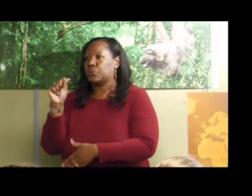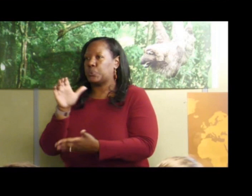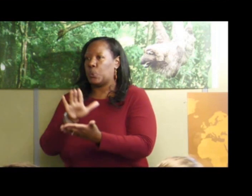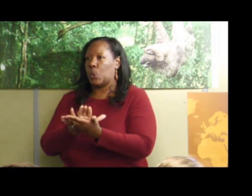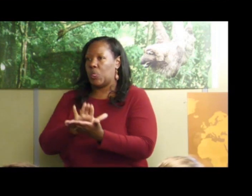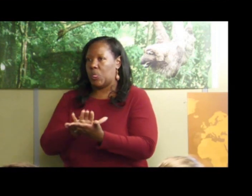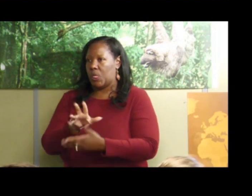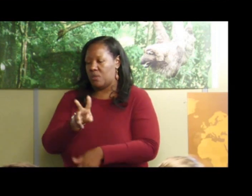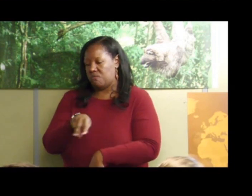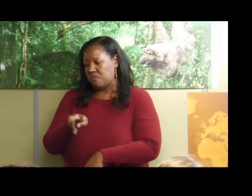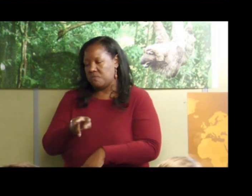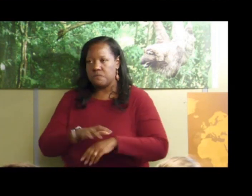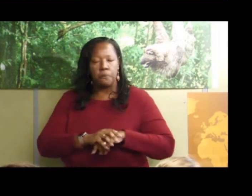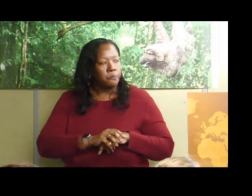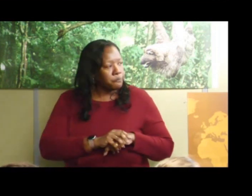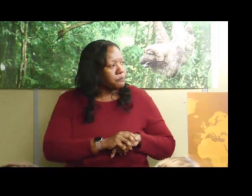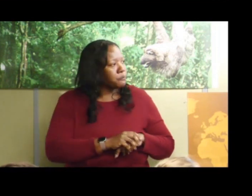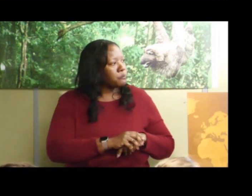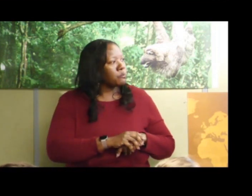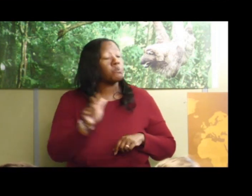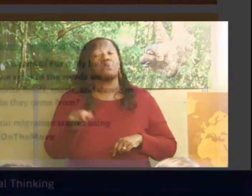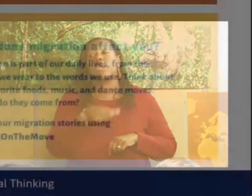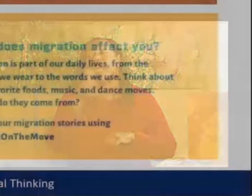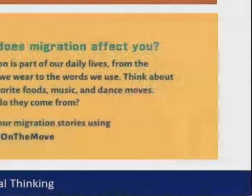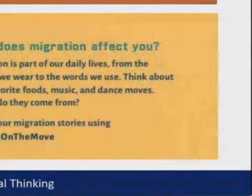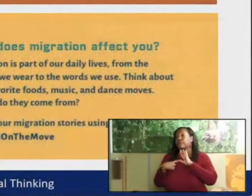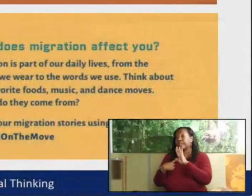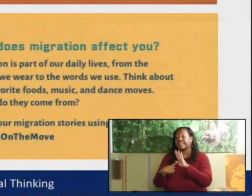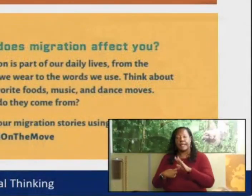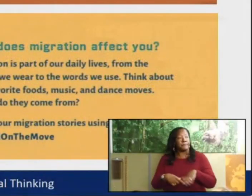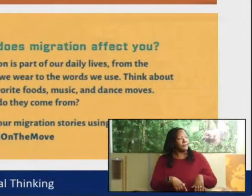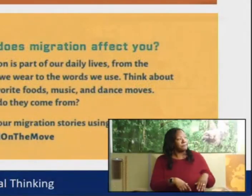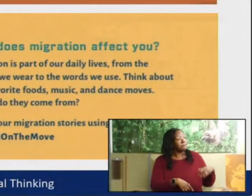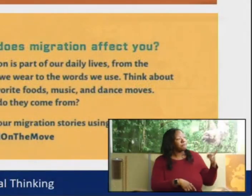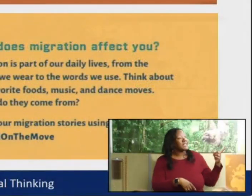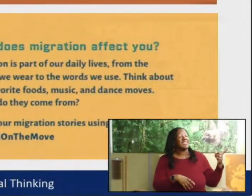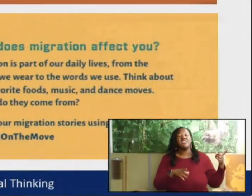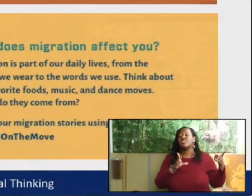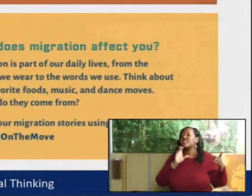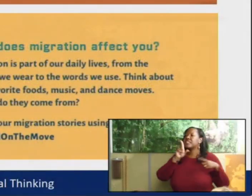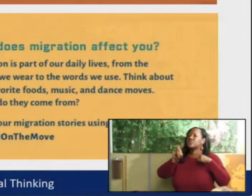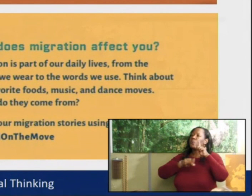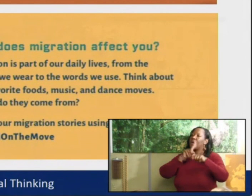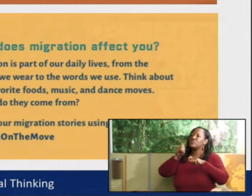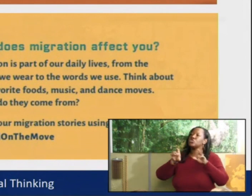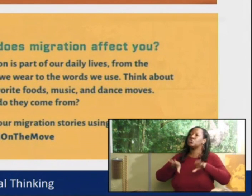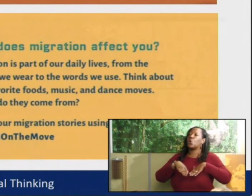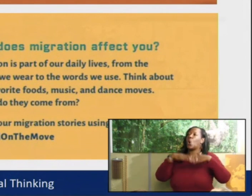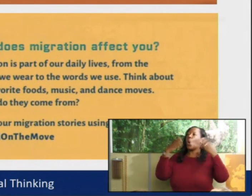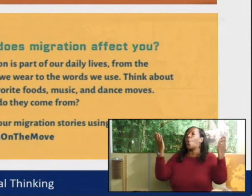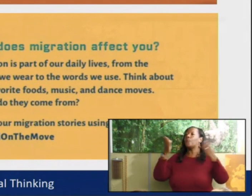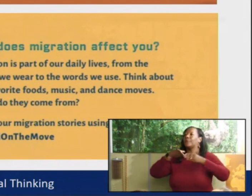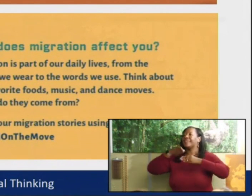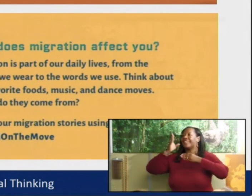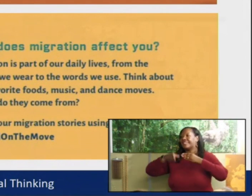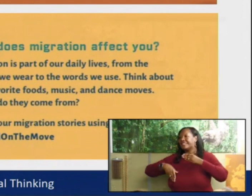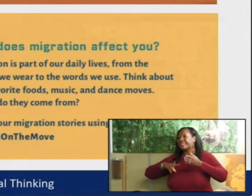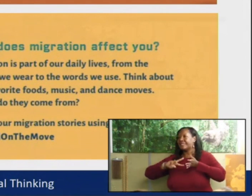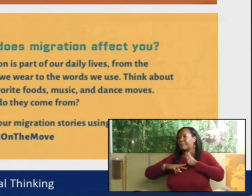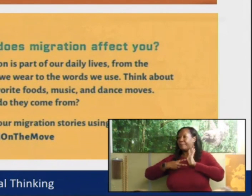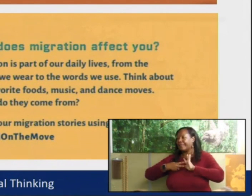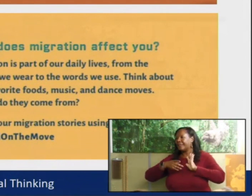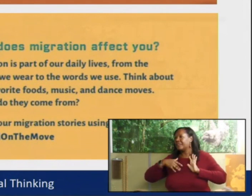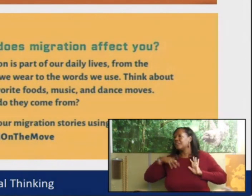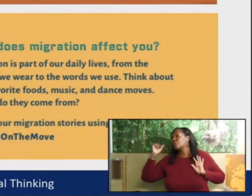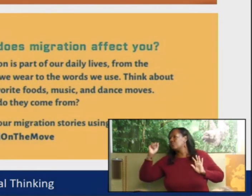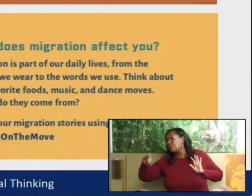have another example here of kind of more open-ended questions, kind of discussion questions